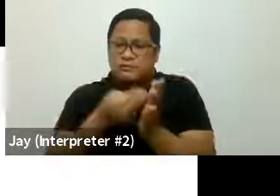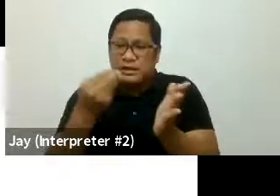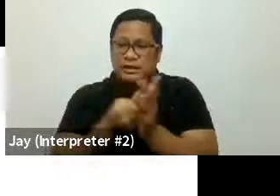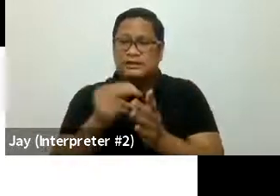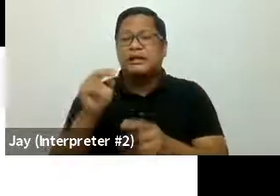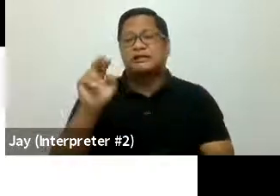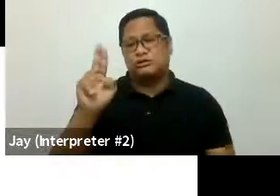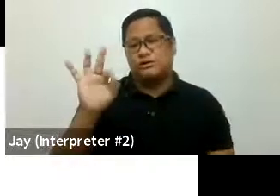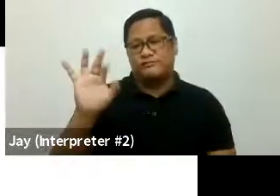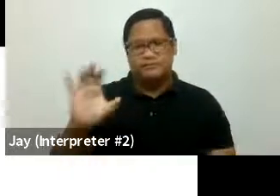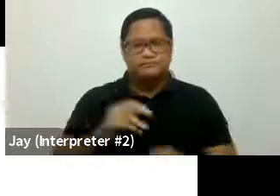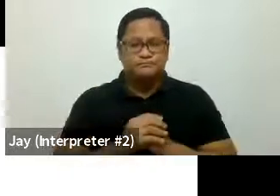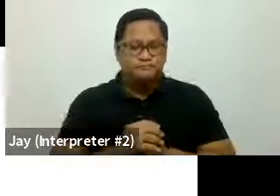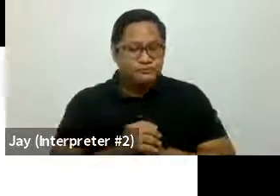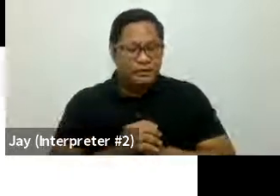slide, please.